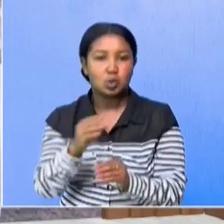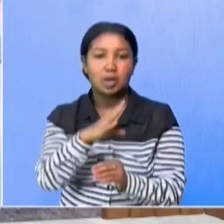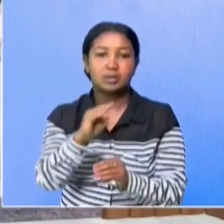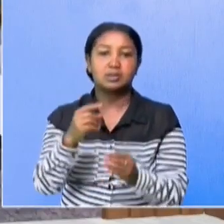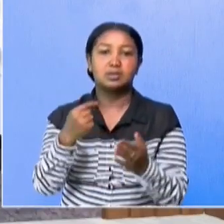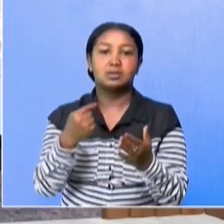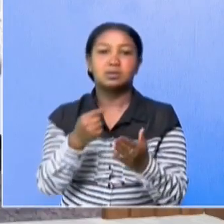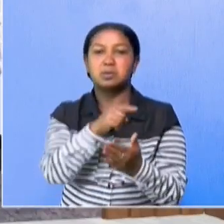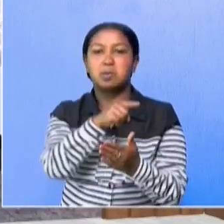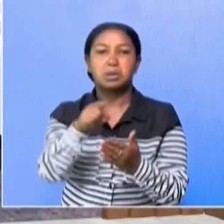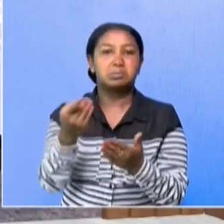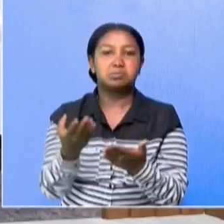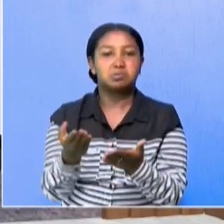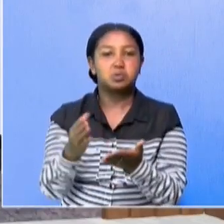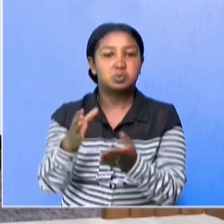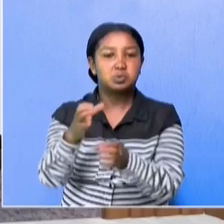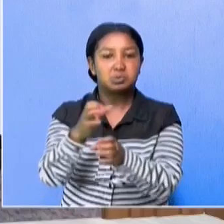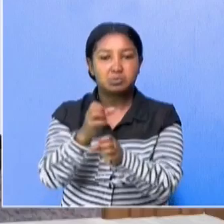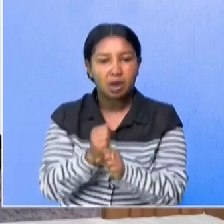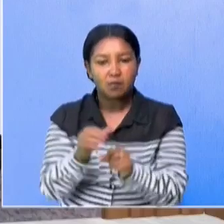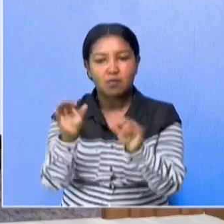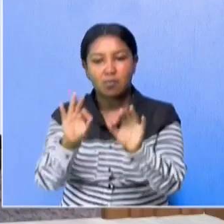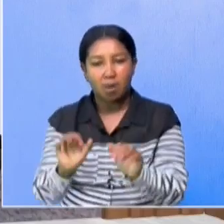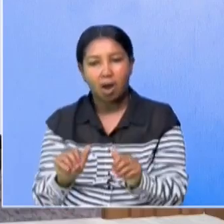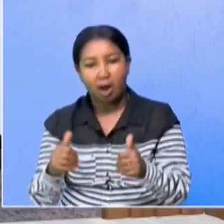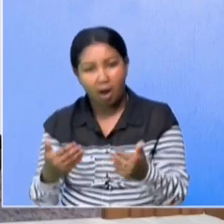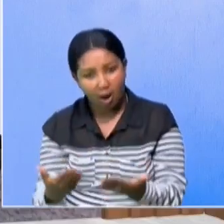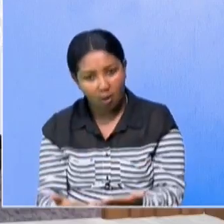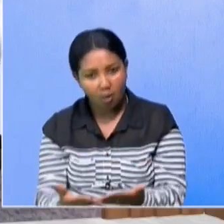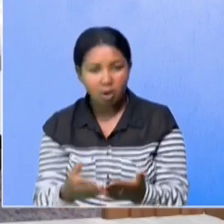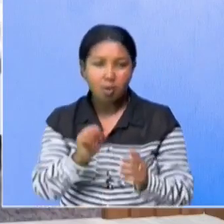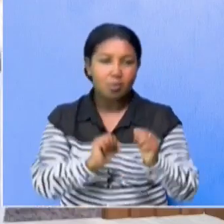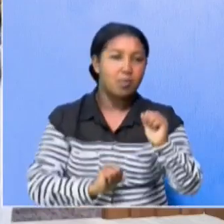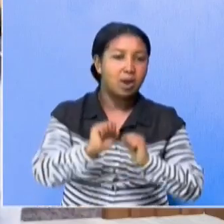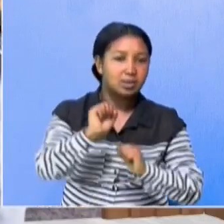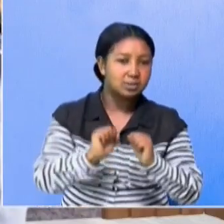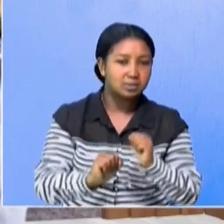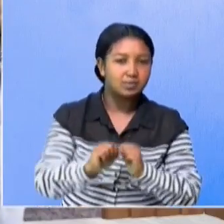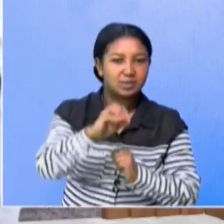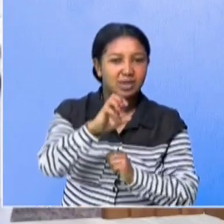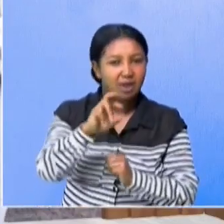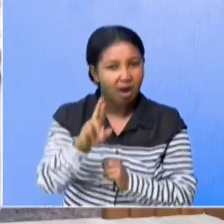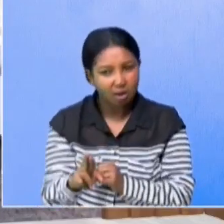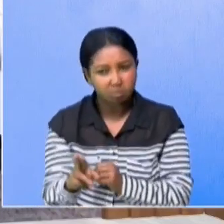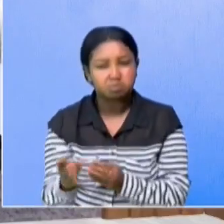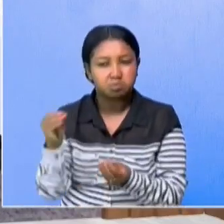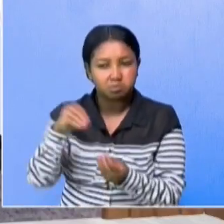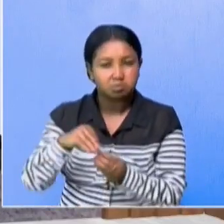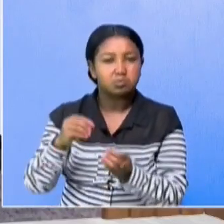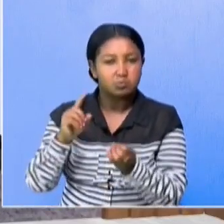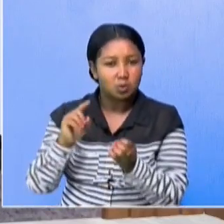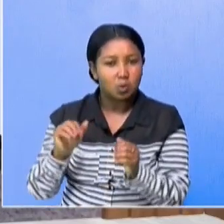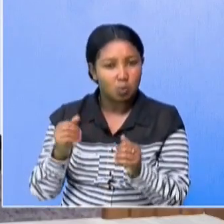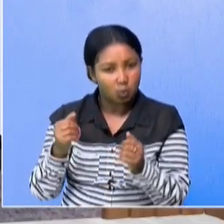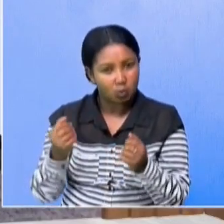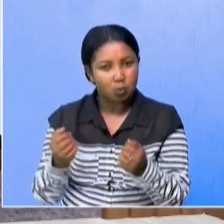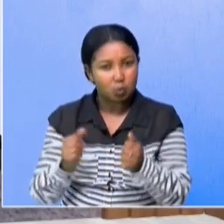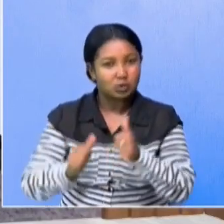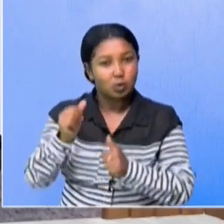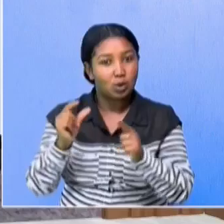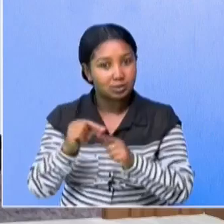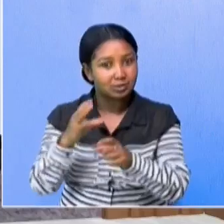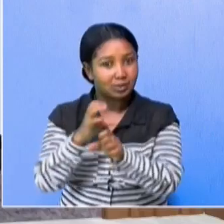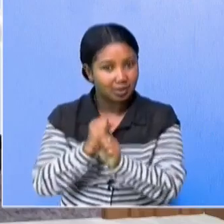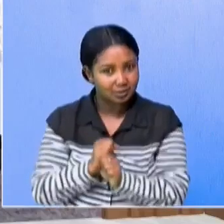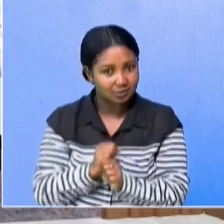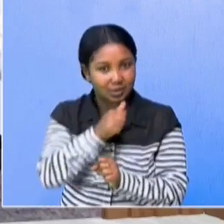and what do they take again while we are making in the case of comparison, ER, what kind of words are taking ER in